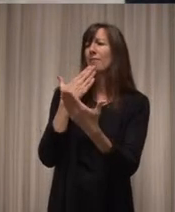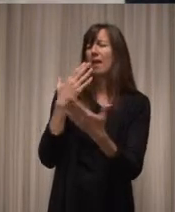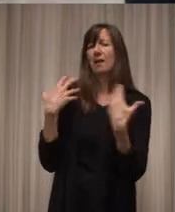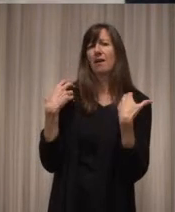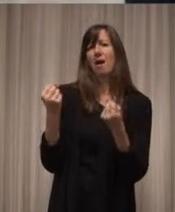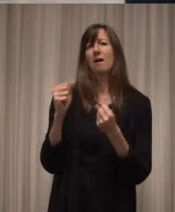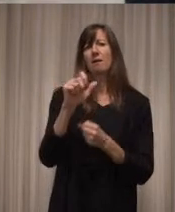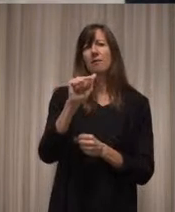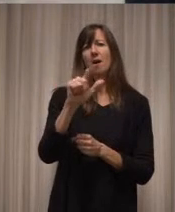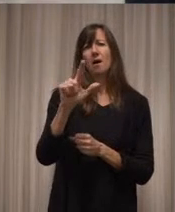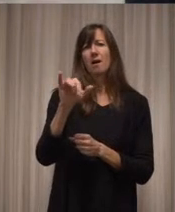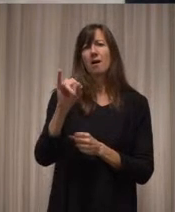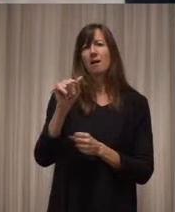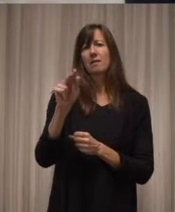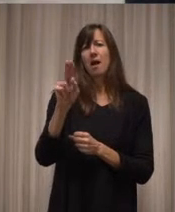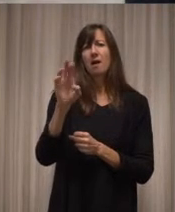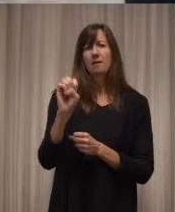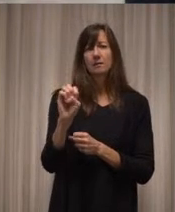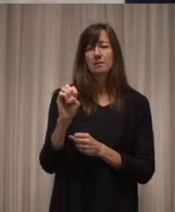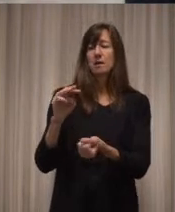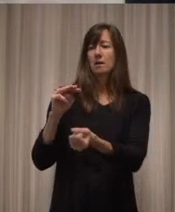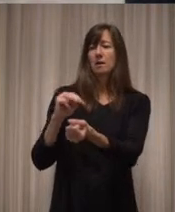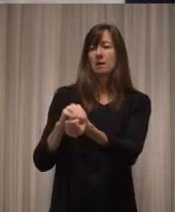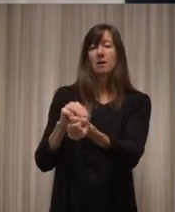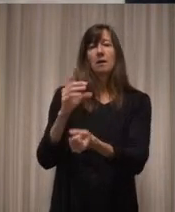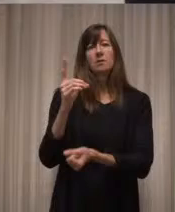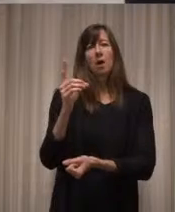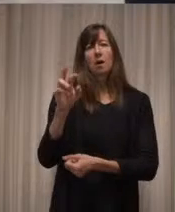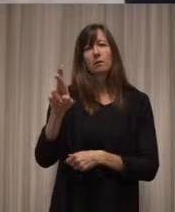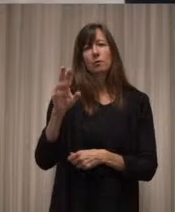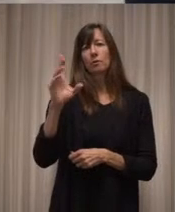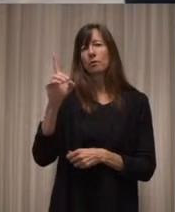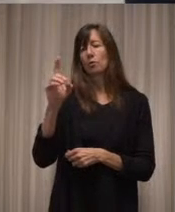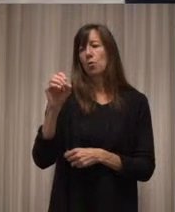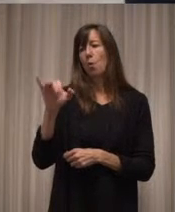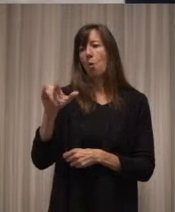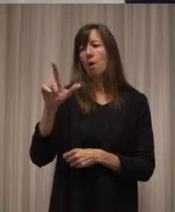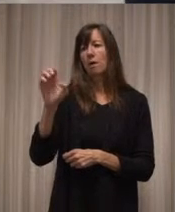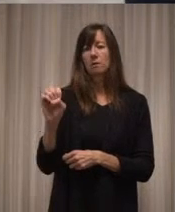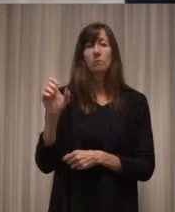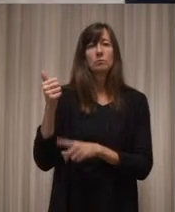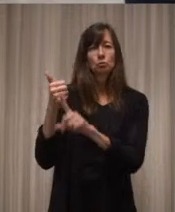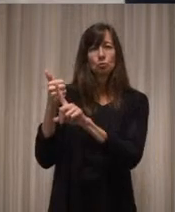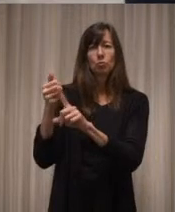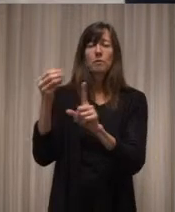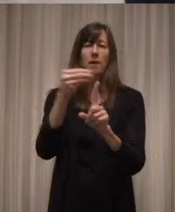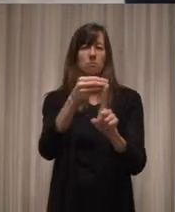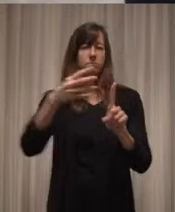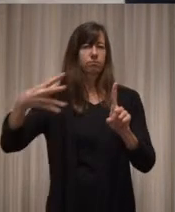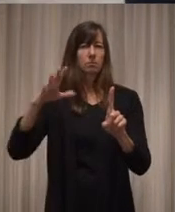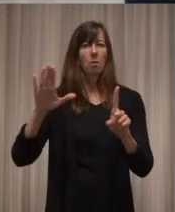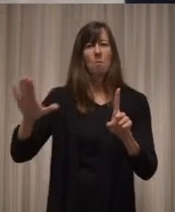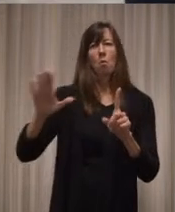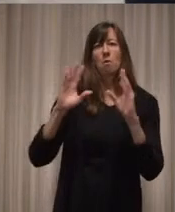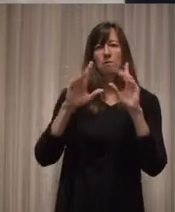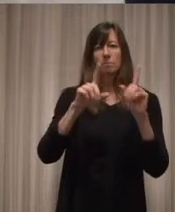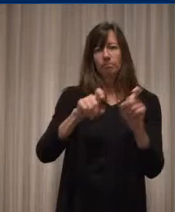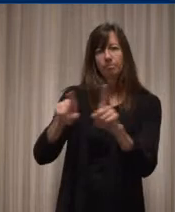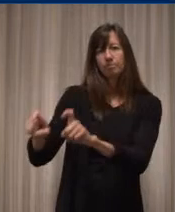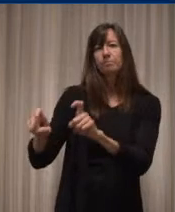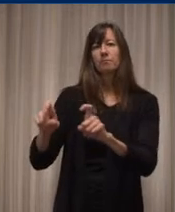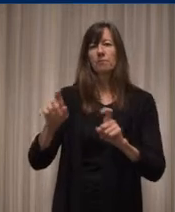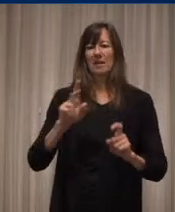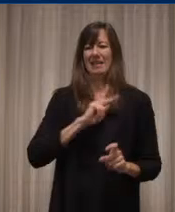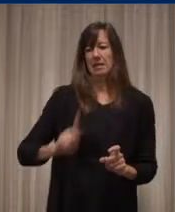team. They once again further expanded their hours at the Midtown Kingston testing site, which is run by Health